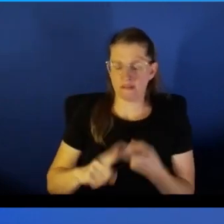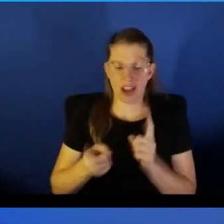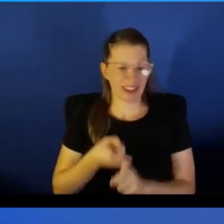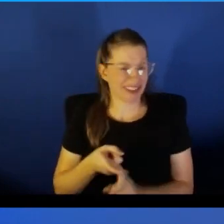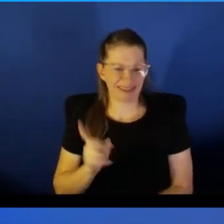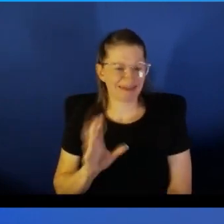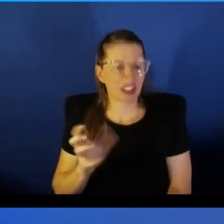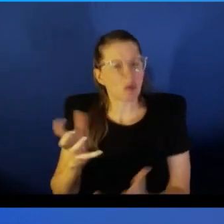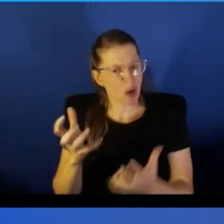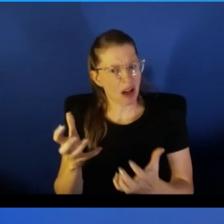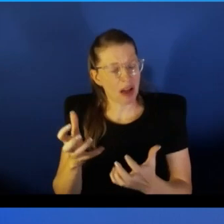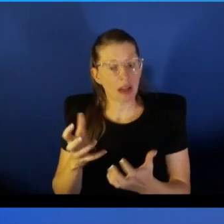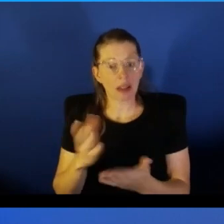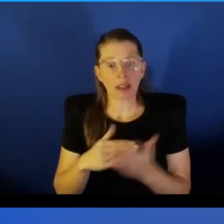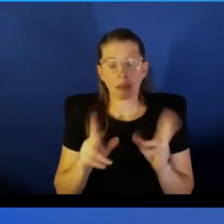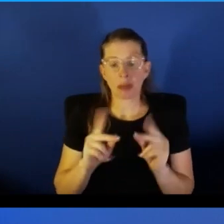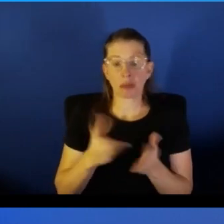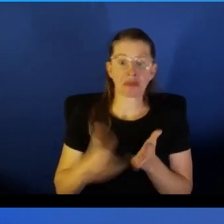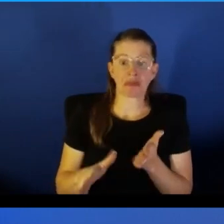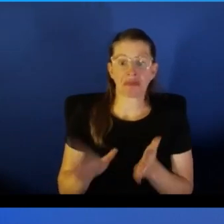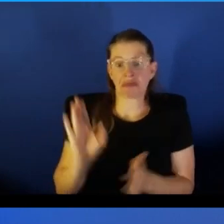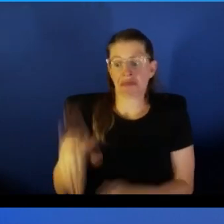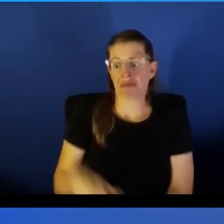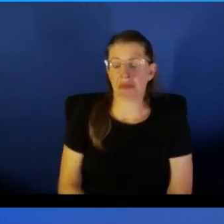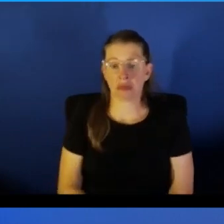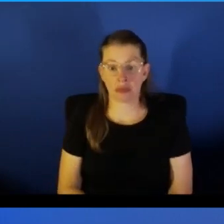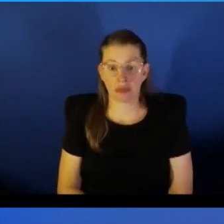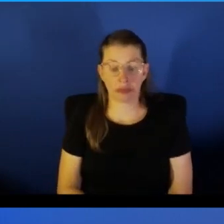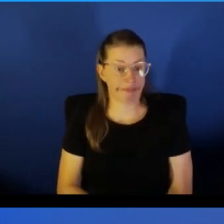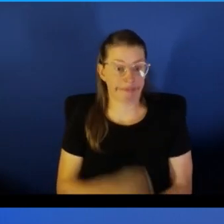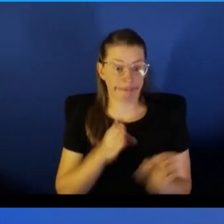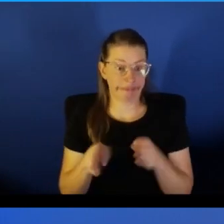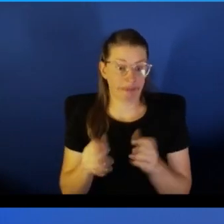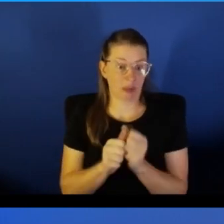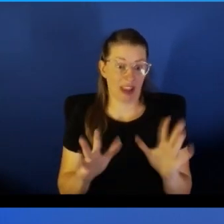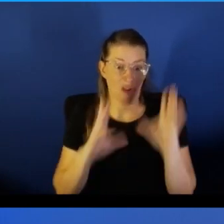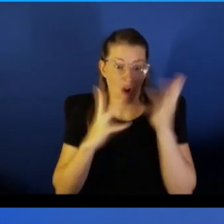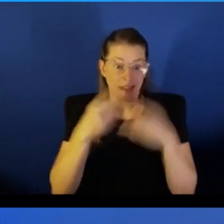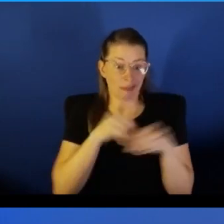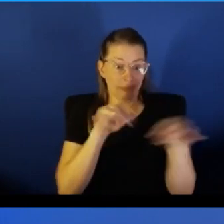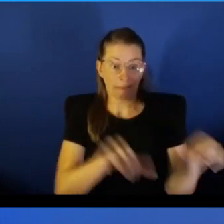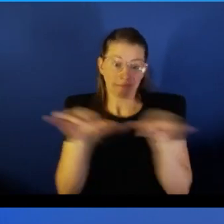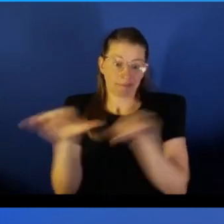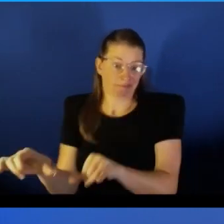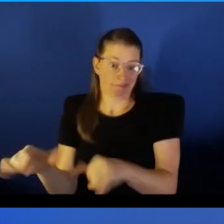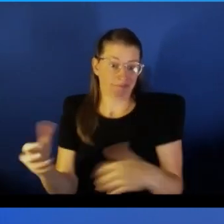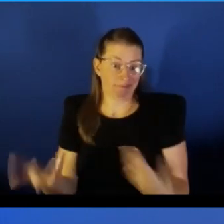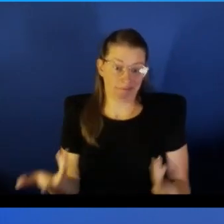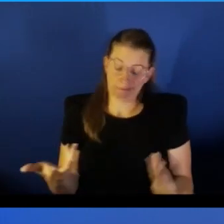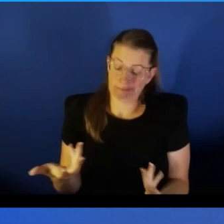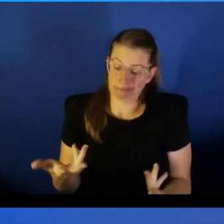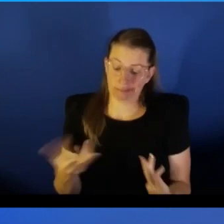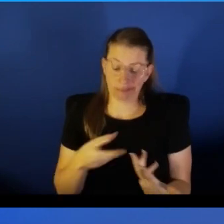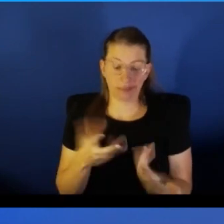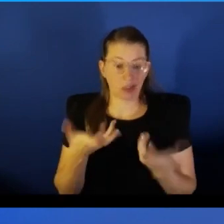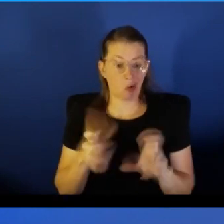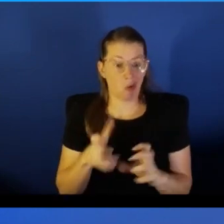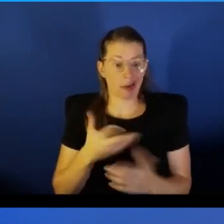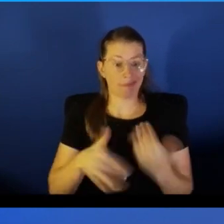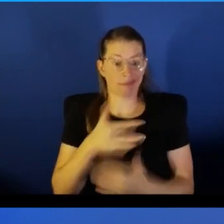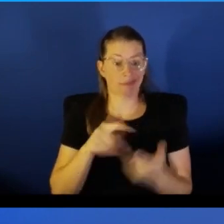like those of individuals without autism, and so I think that is something that people have a misperception